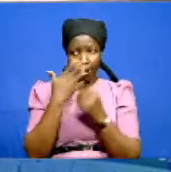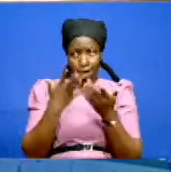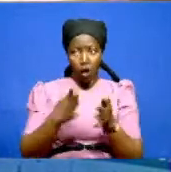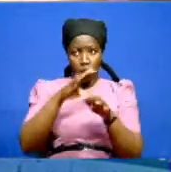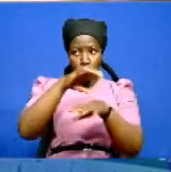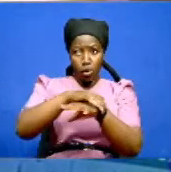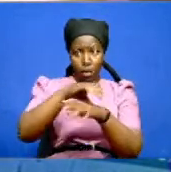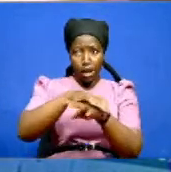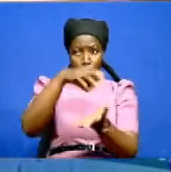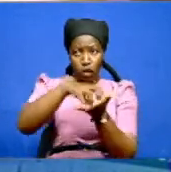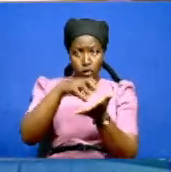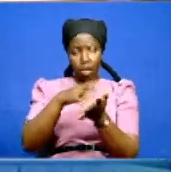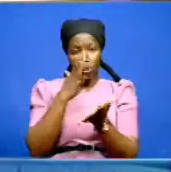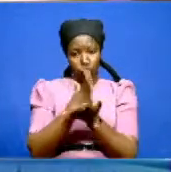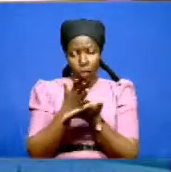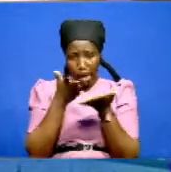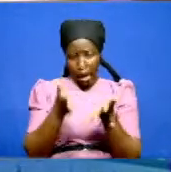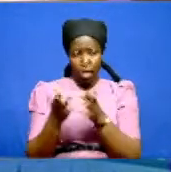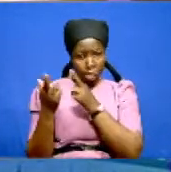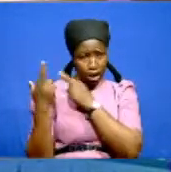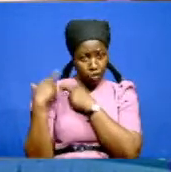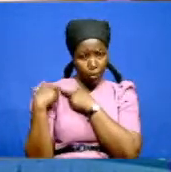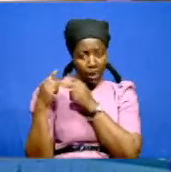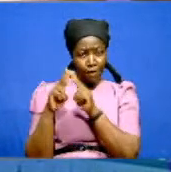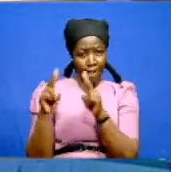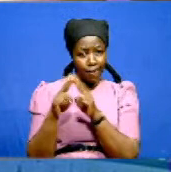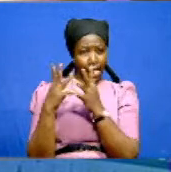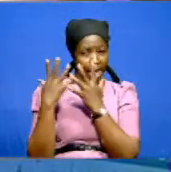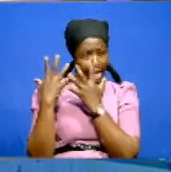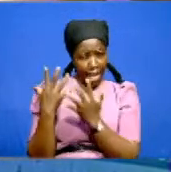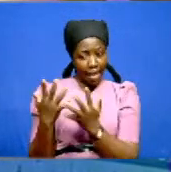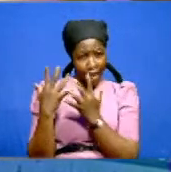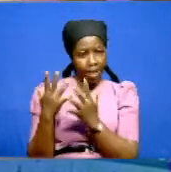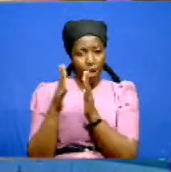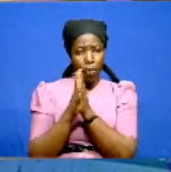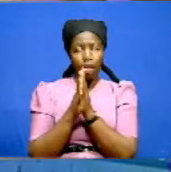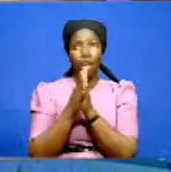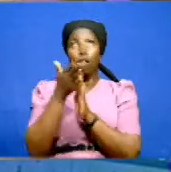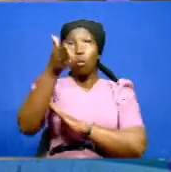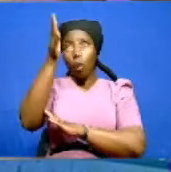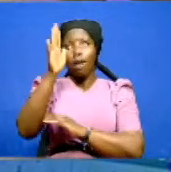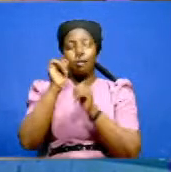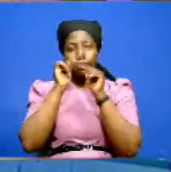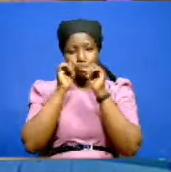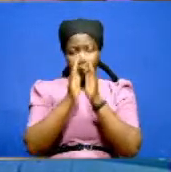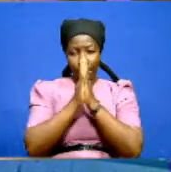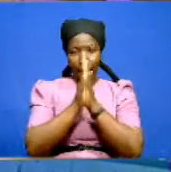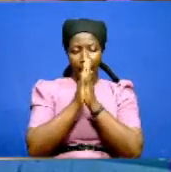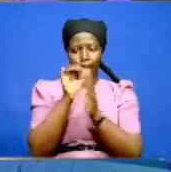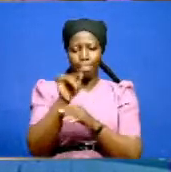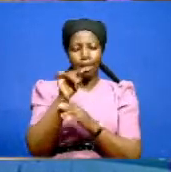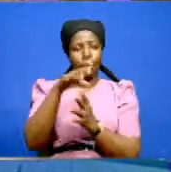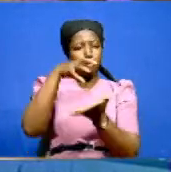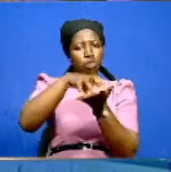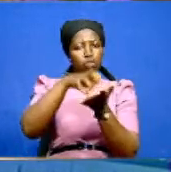and the shoe is quite heavy, but with God's prayer, that shoe is going to be